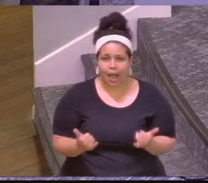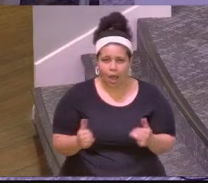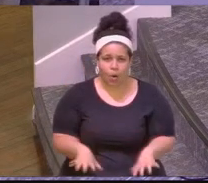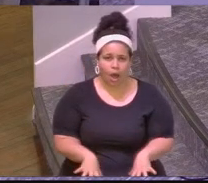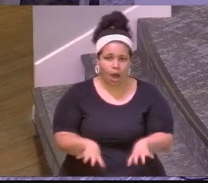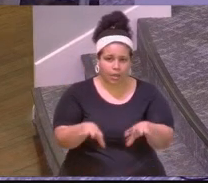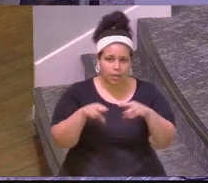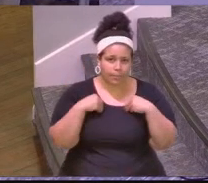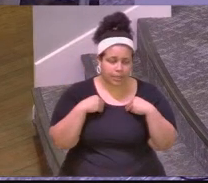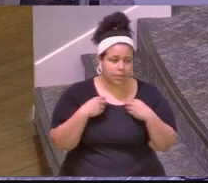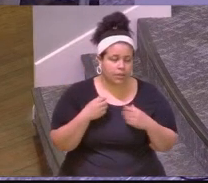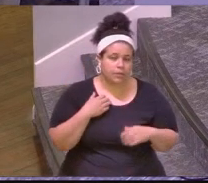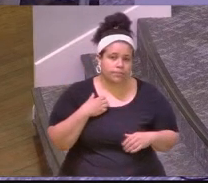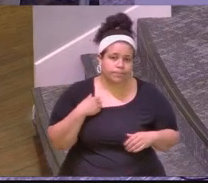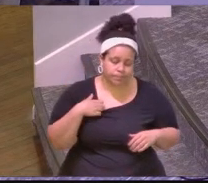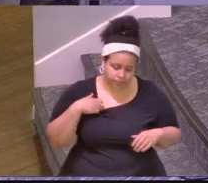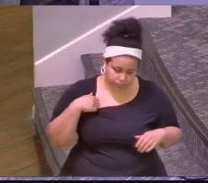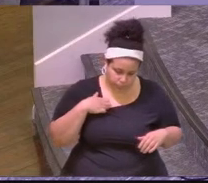We will move to